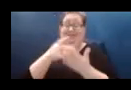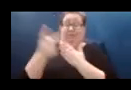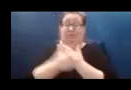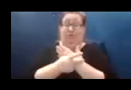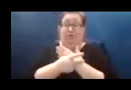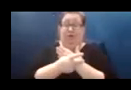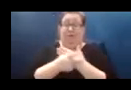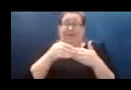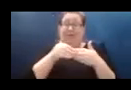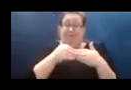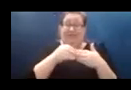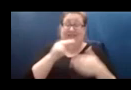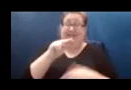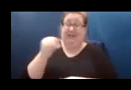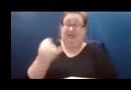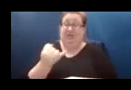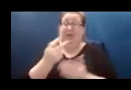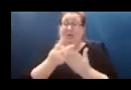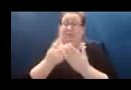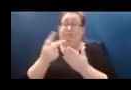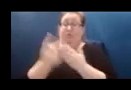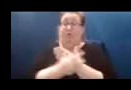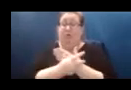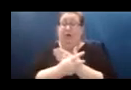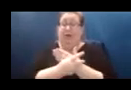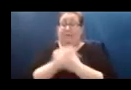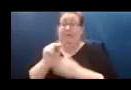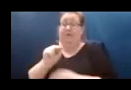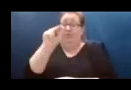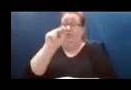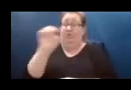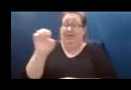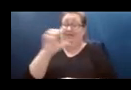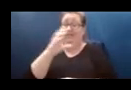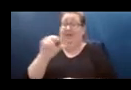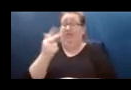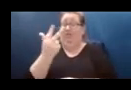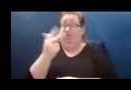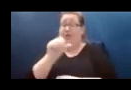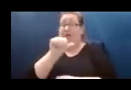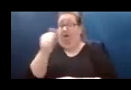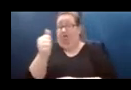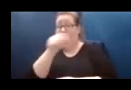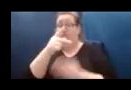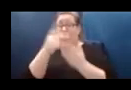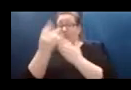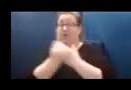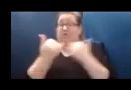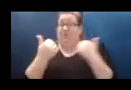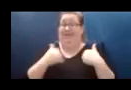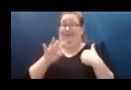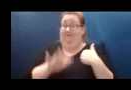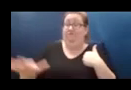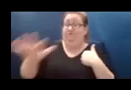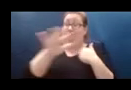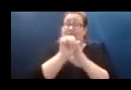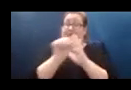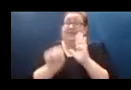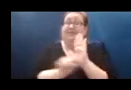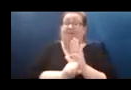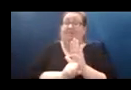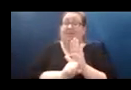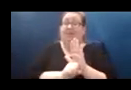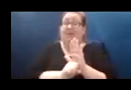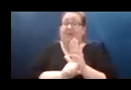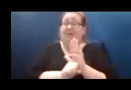NJ program, the Northeastern and the 3 other projects we have around the state, they are